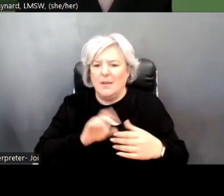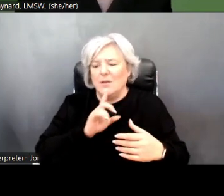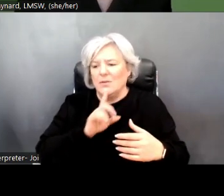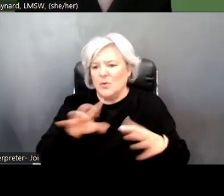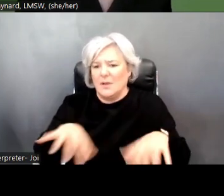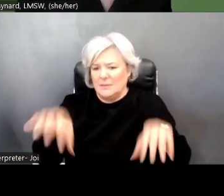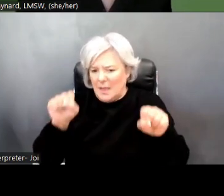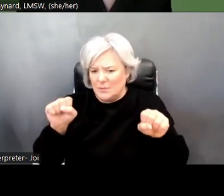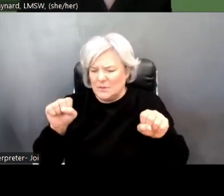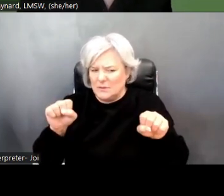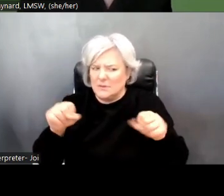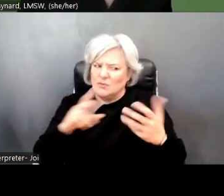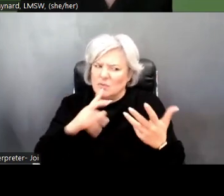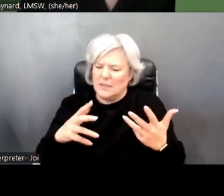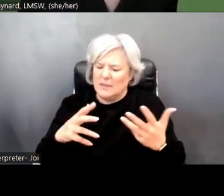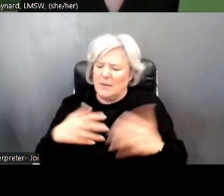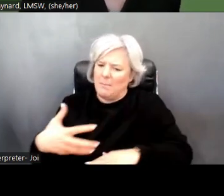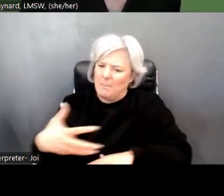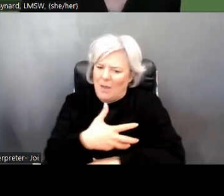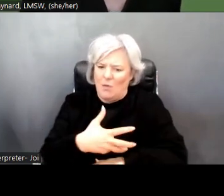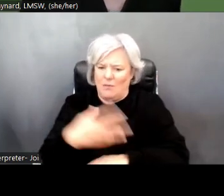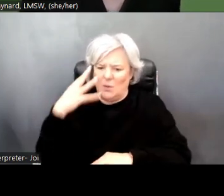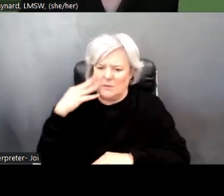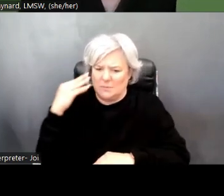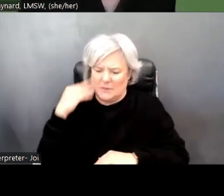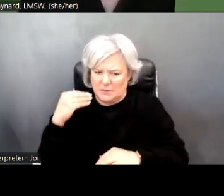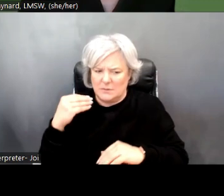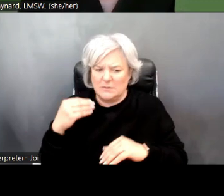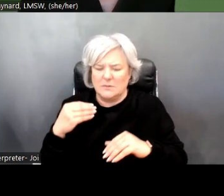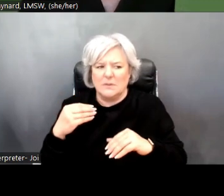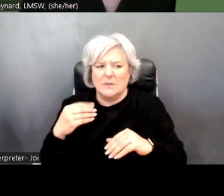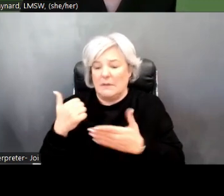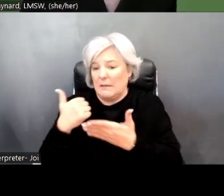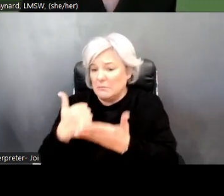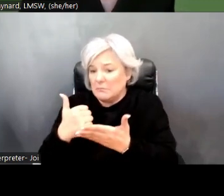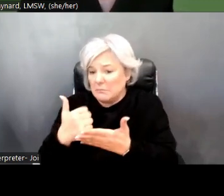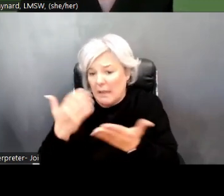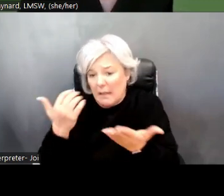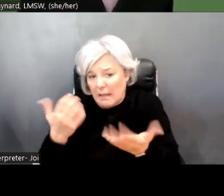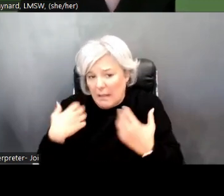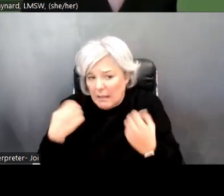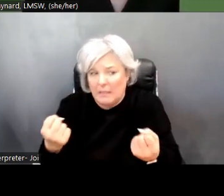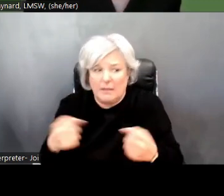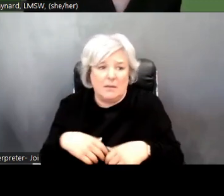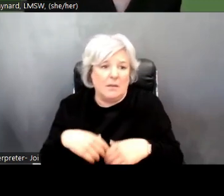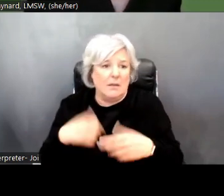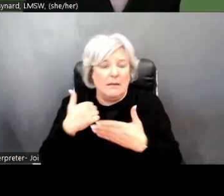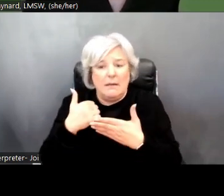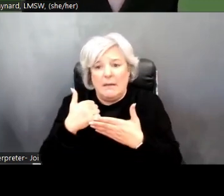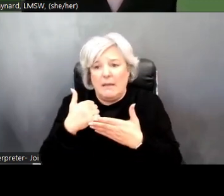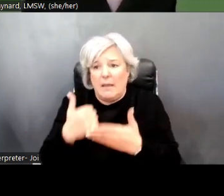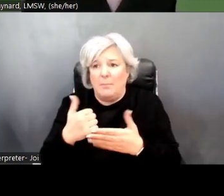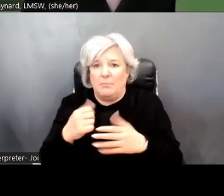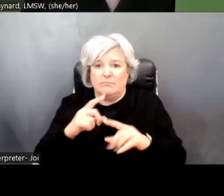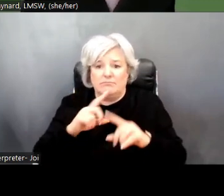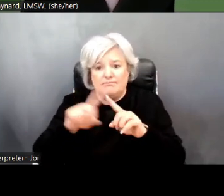human experience, right? It can be therapeutic, it can be healing, but it touches